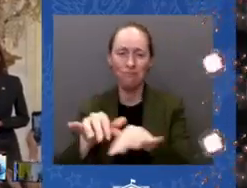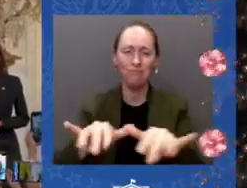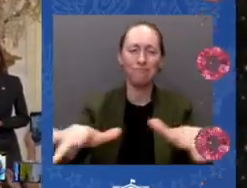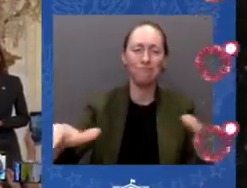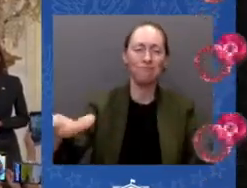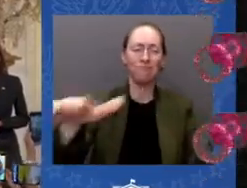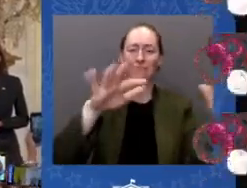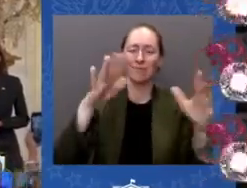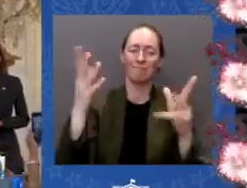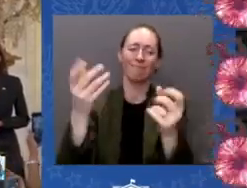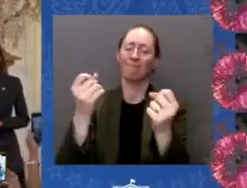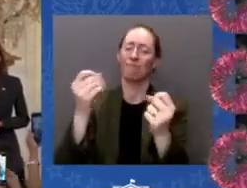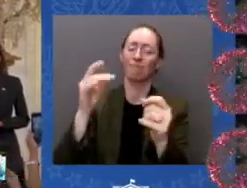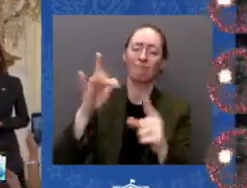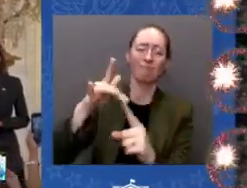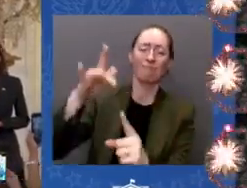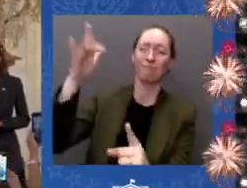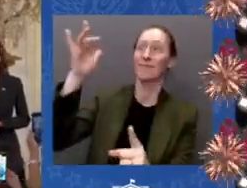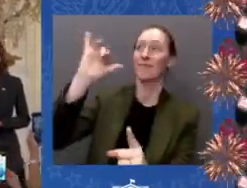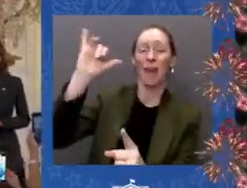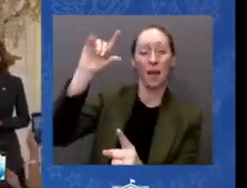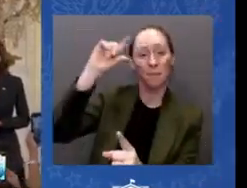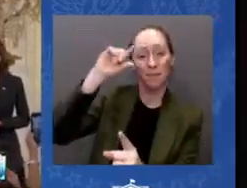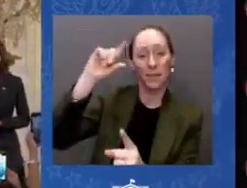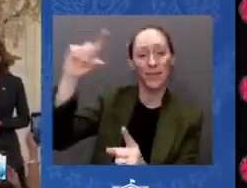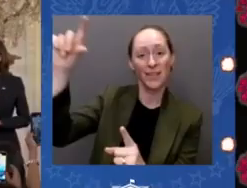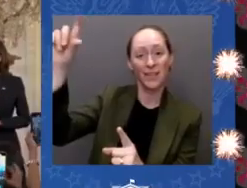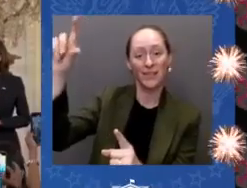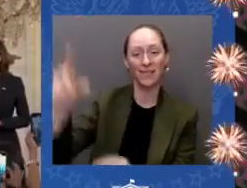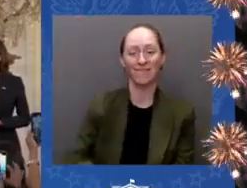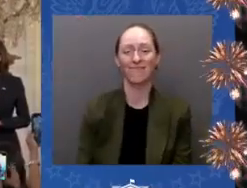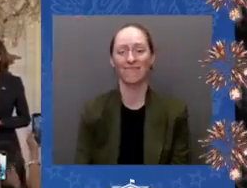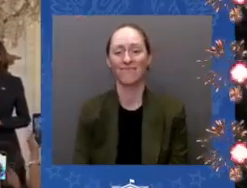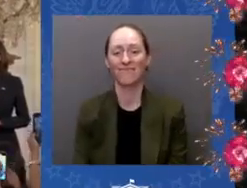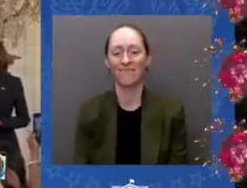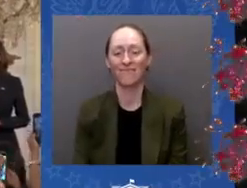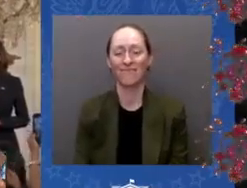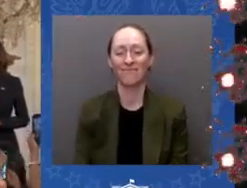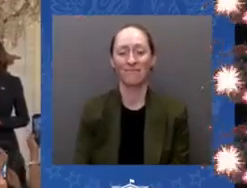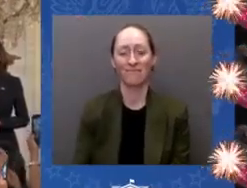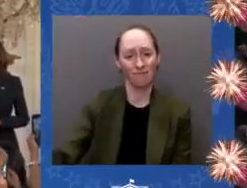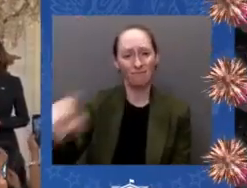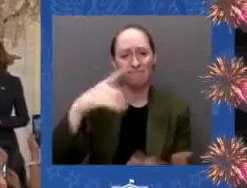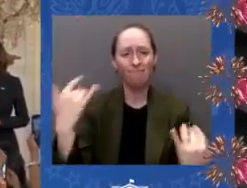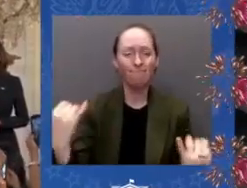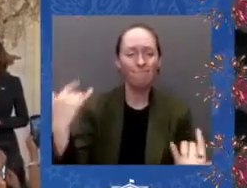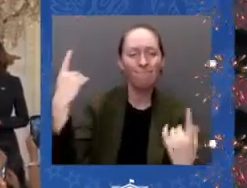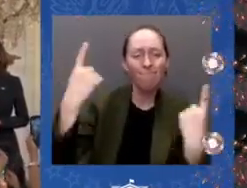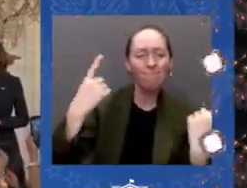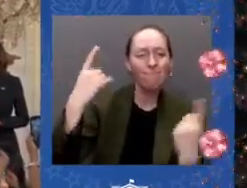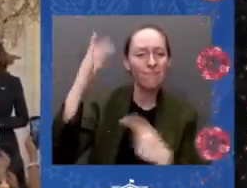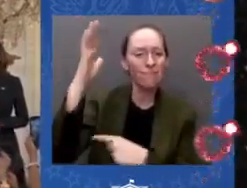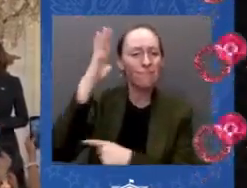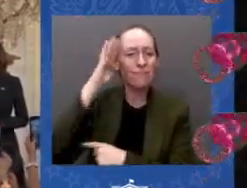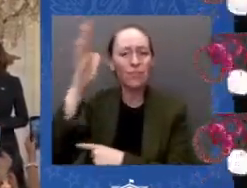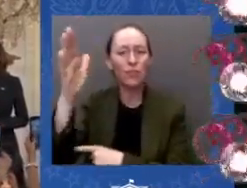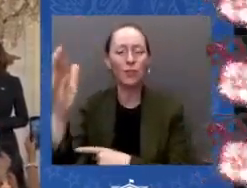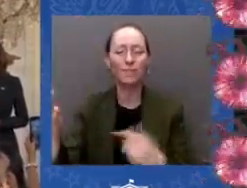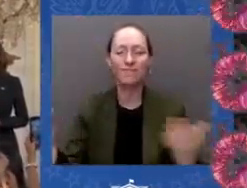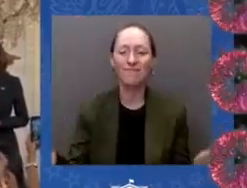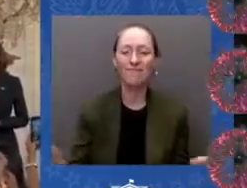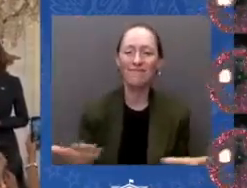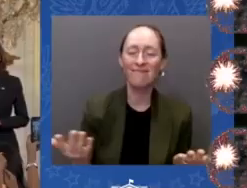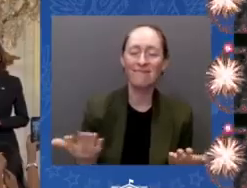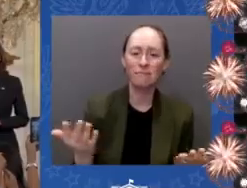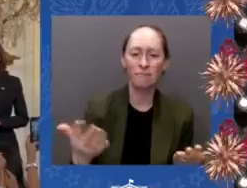path toward the future, this community helps light our way forward with